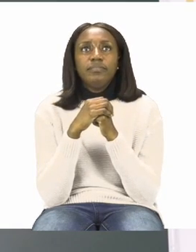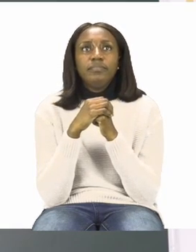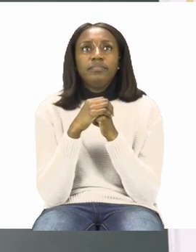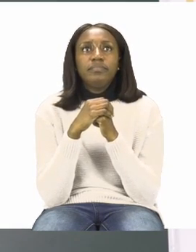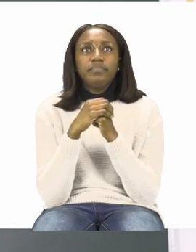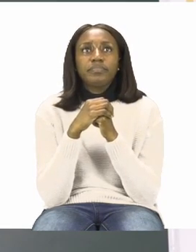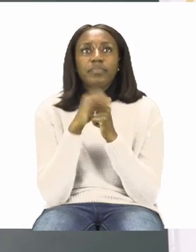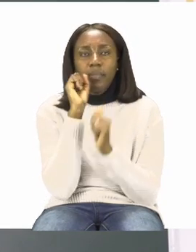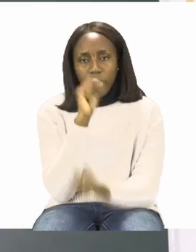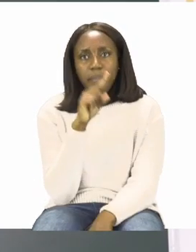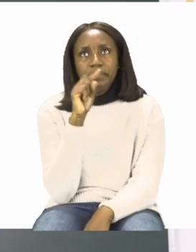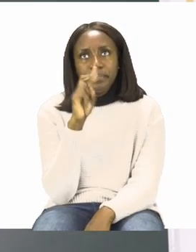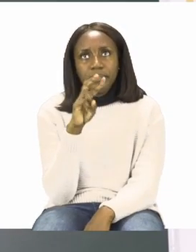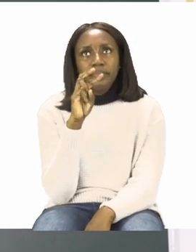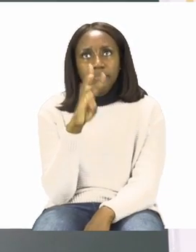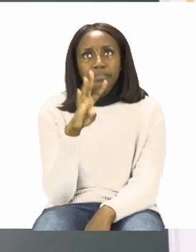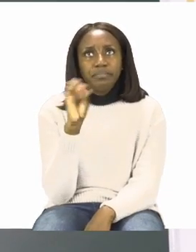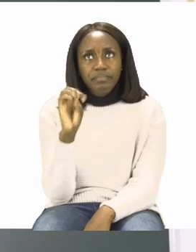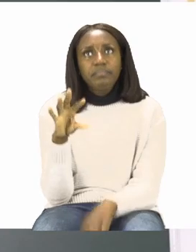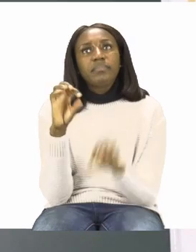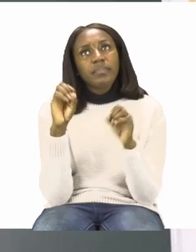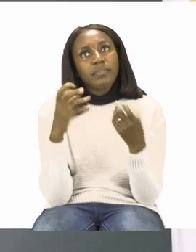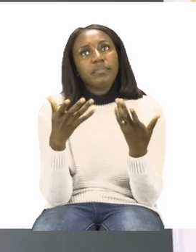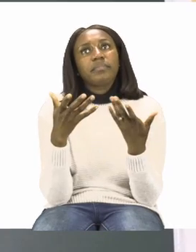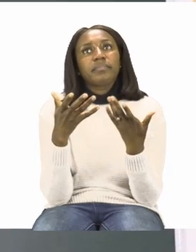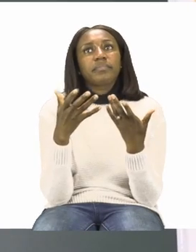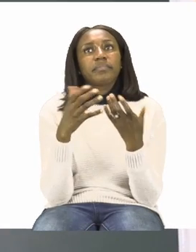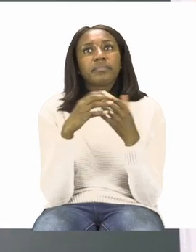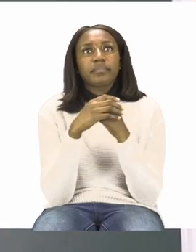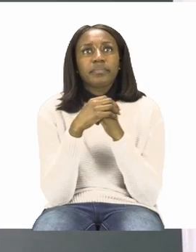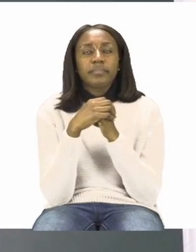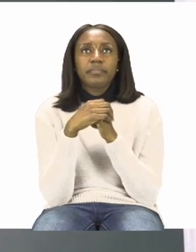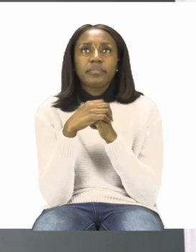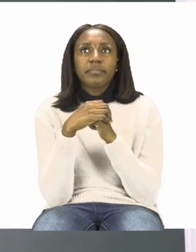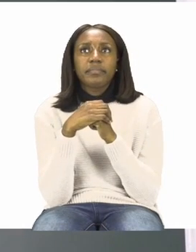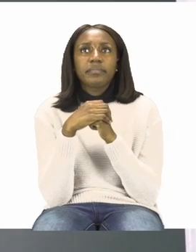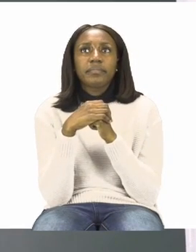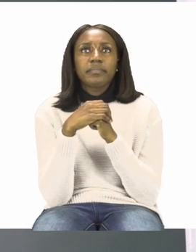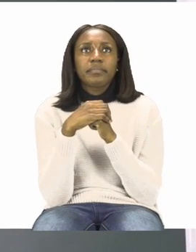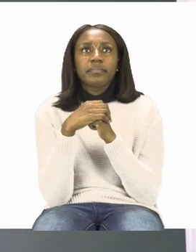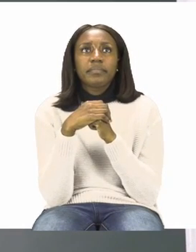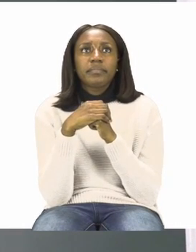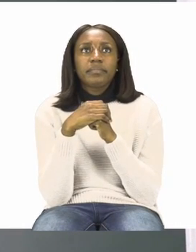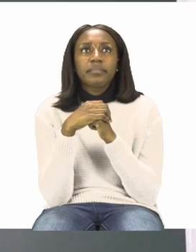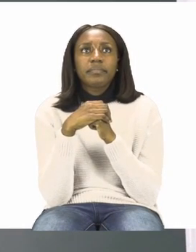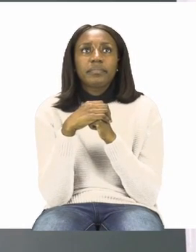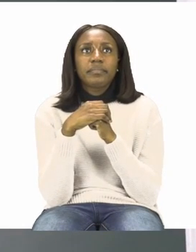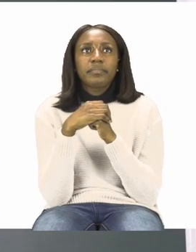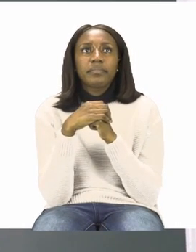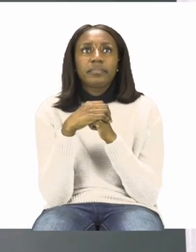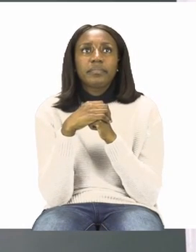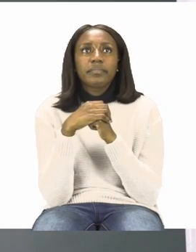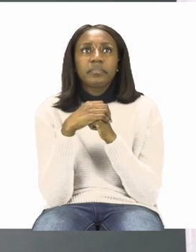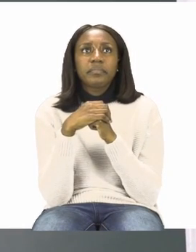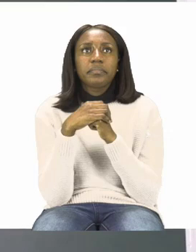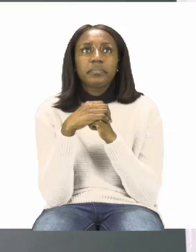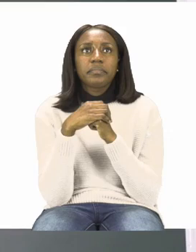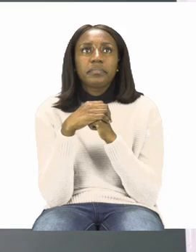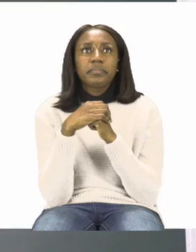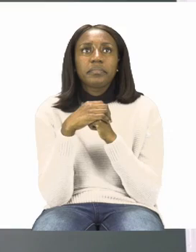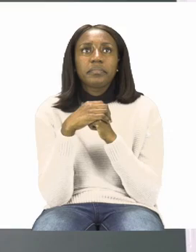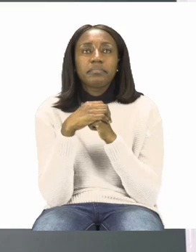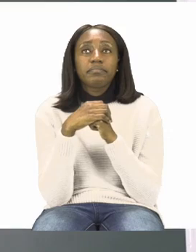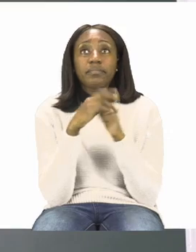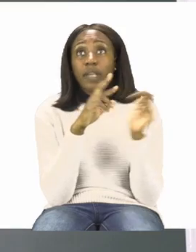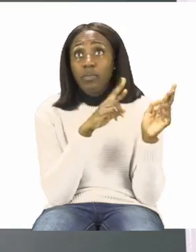to count how many pictures we have in each line. Are we